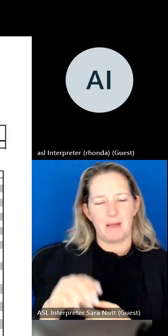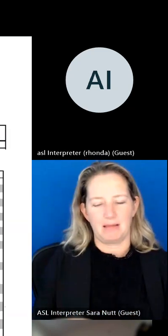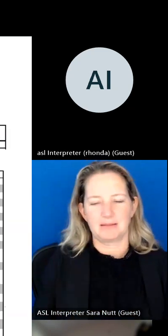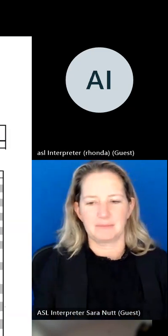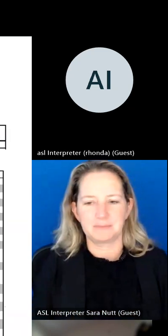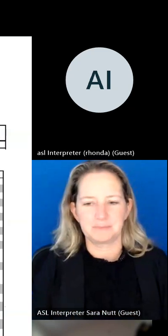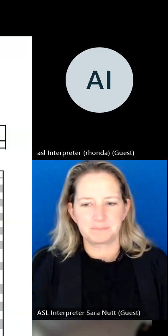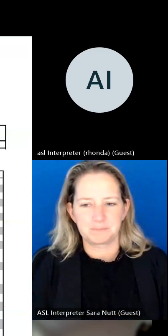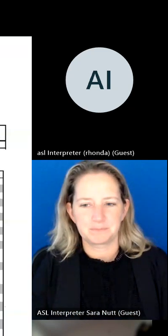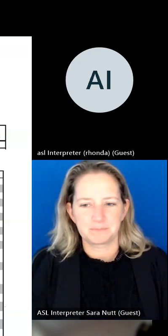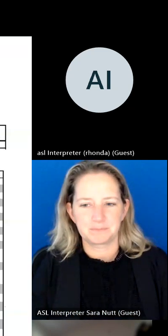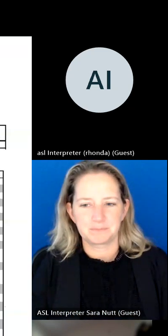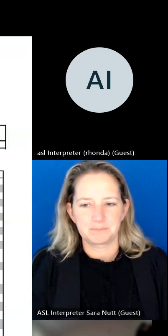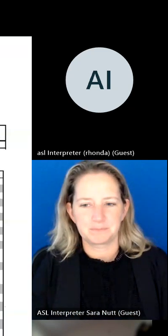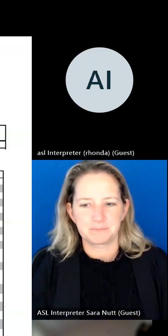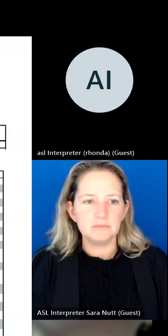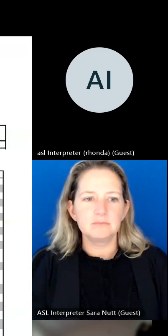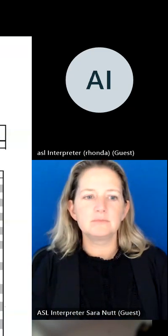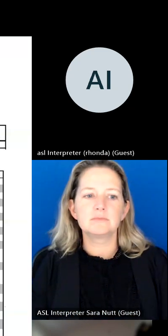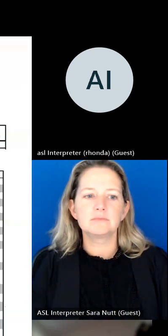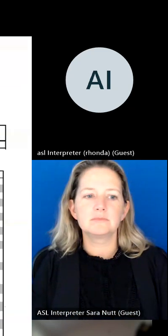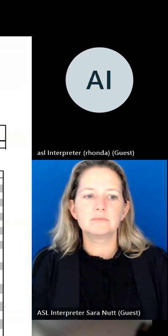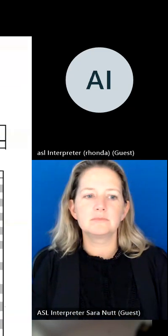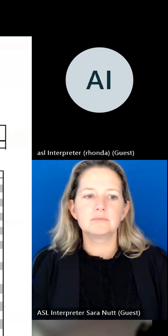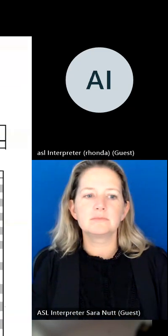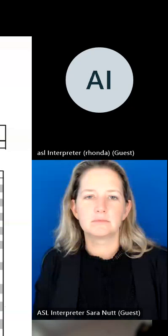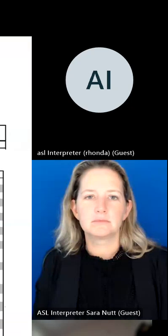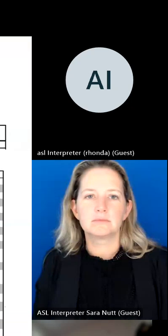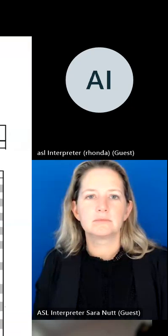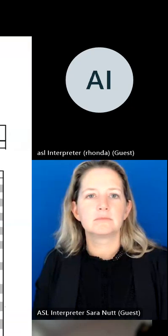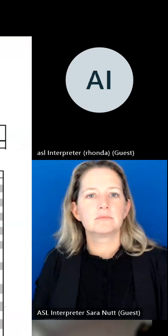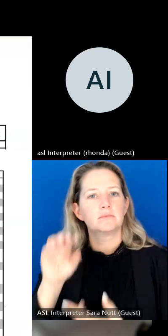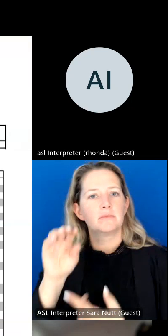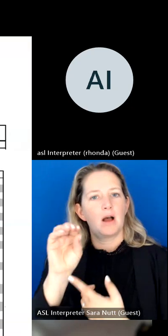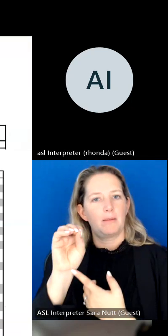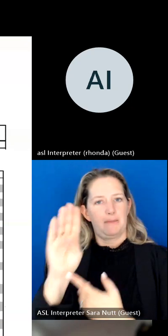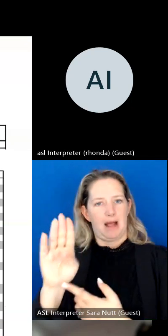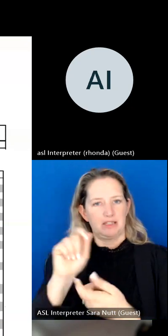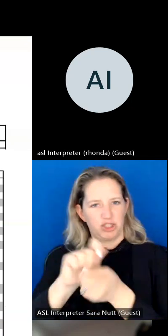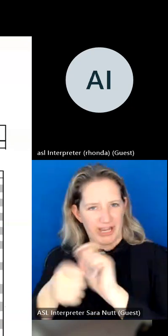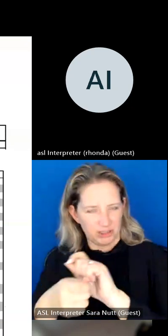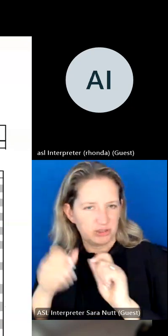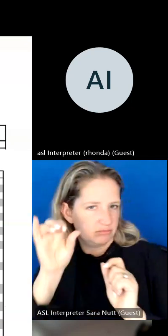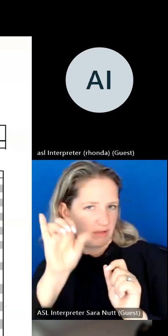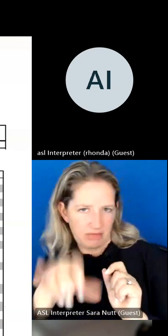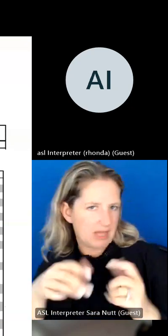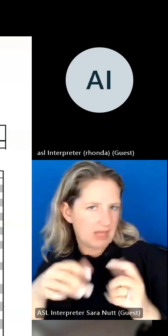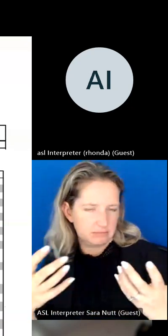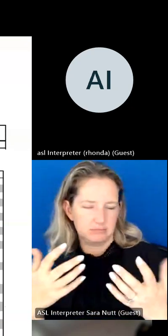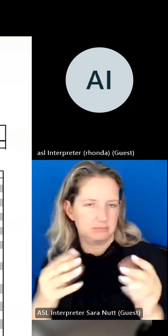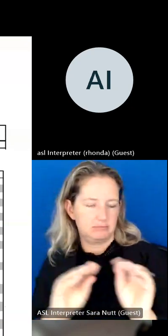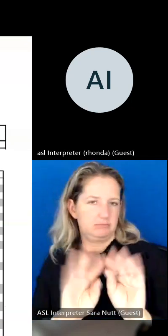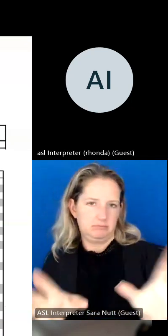Okay, the change in obligated balances, again, is looking at what the title of it says, is the change in obligated balances. And